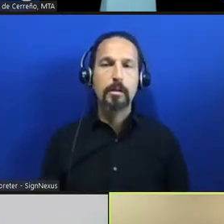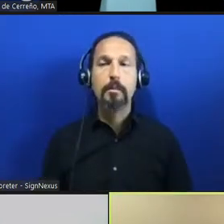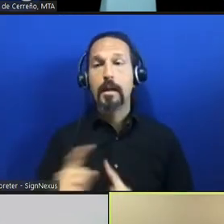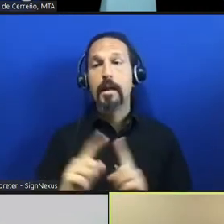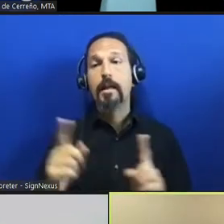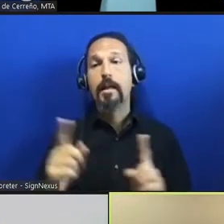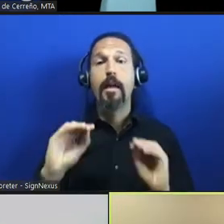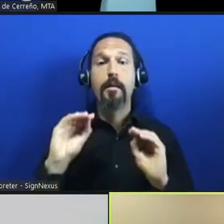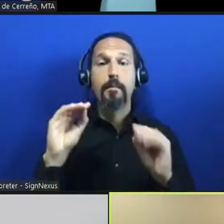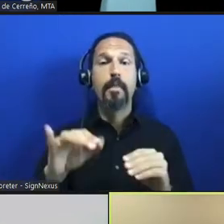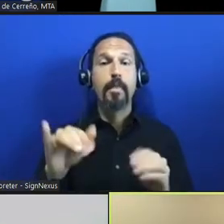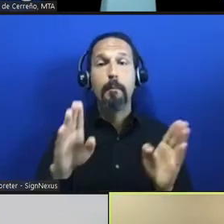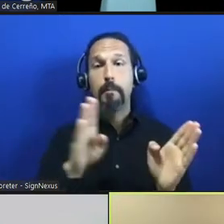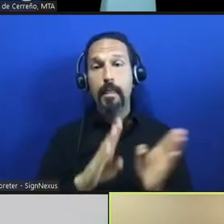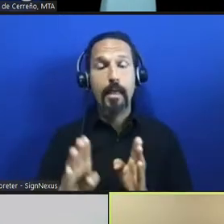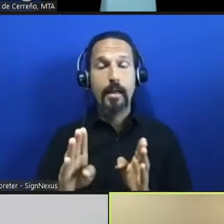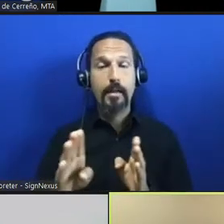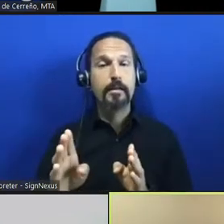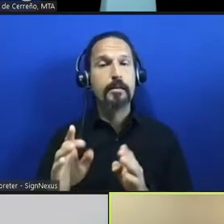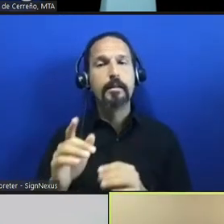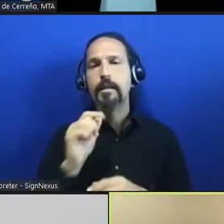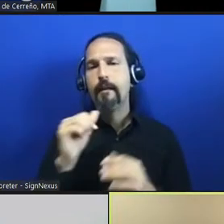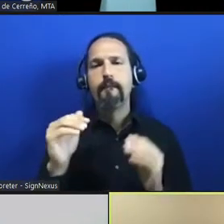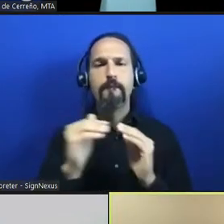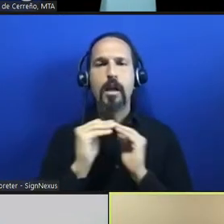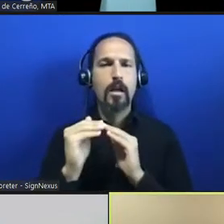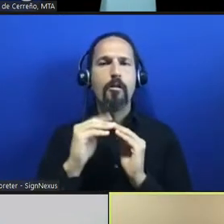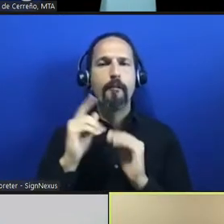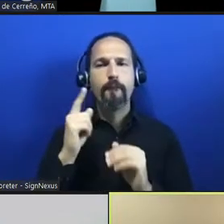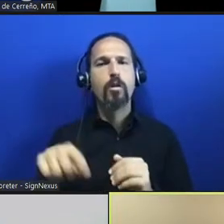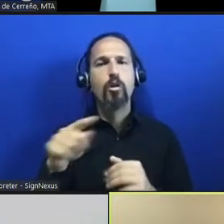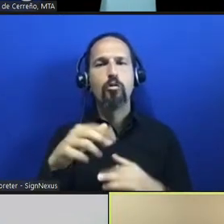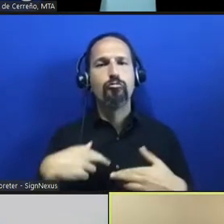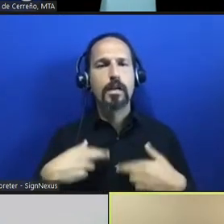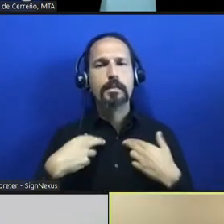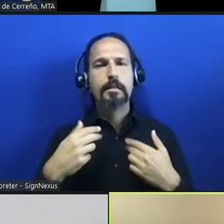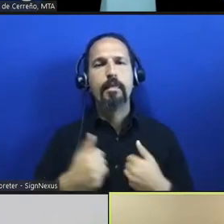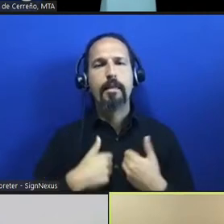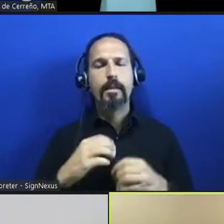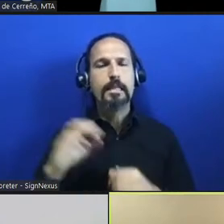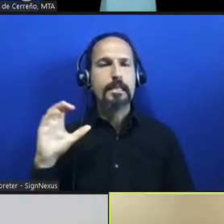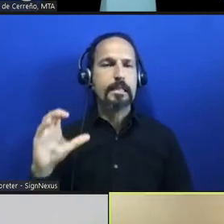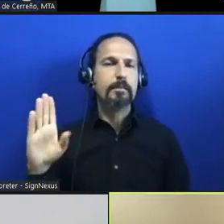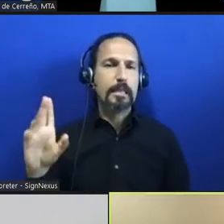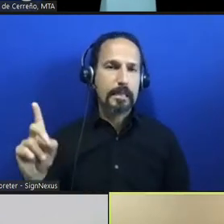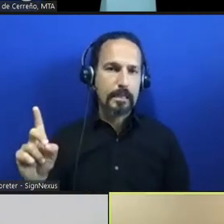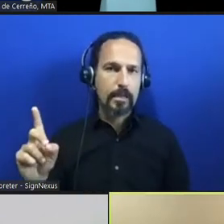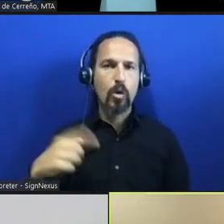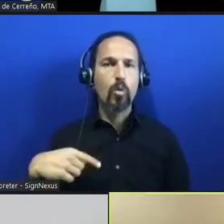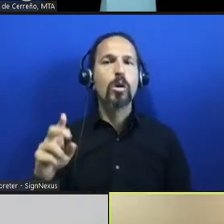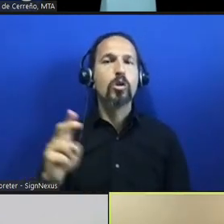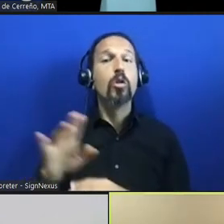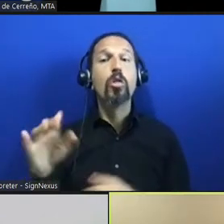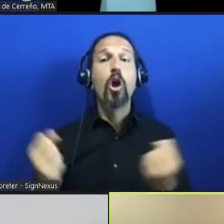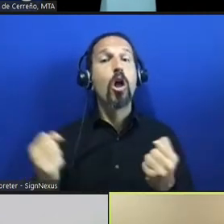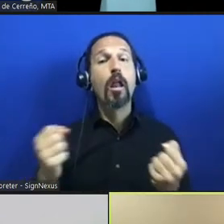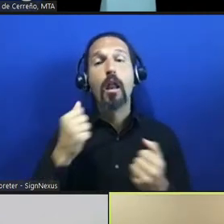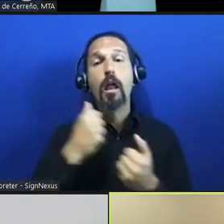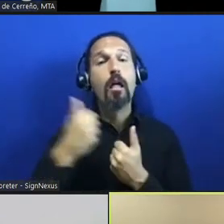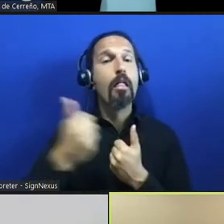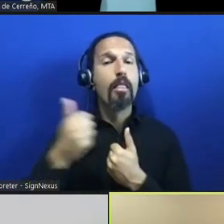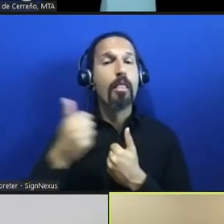the implementation of the plan I think is quite unfair to us residents of the CBD so we use our car not to run around